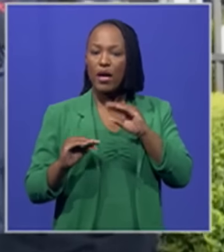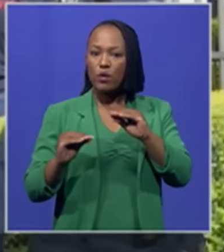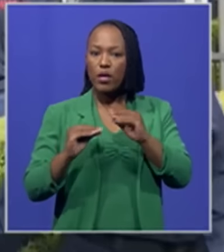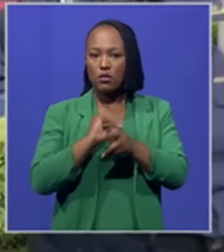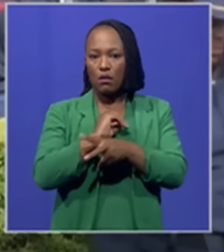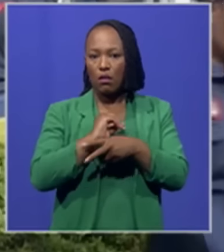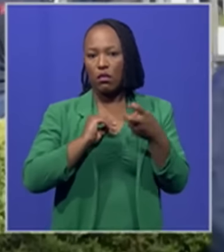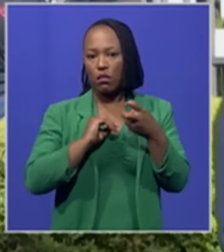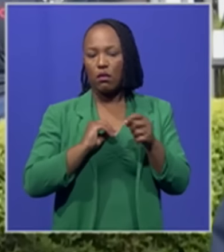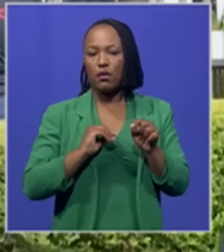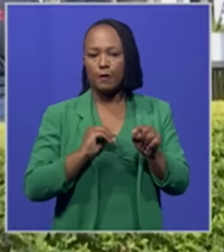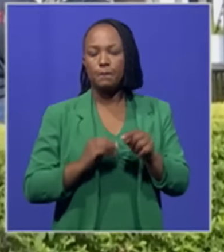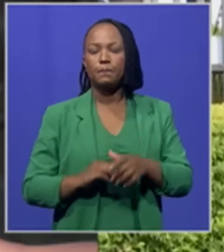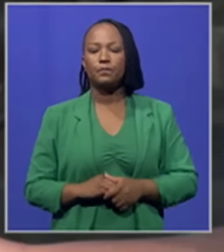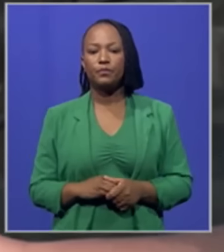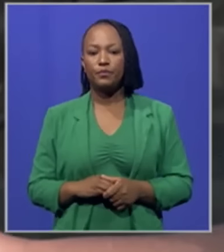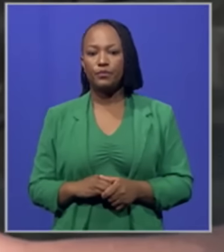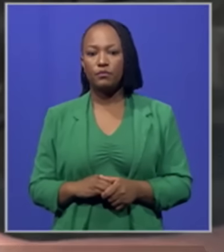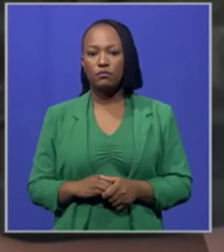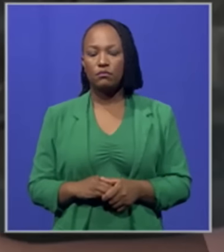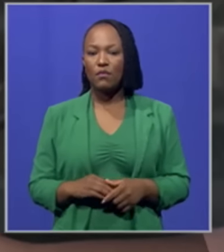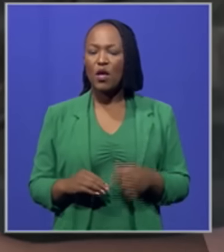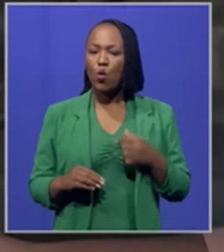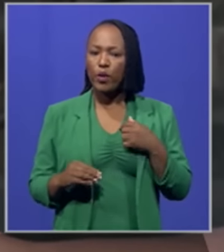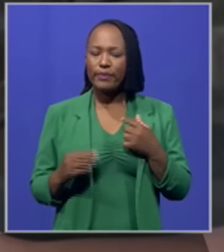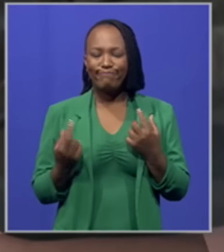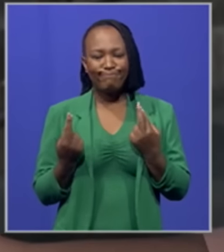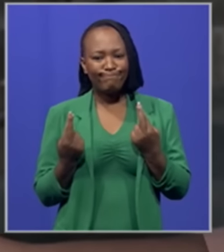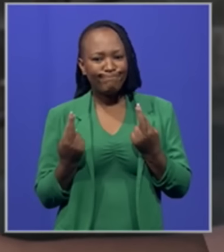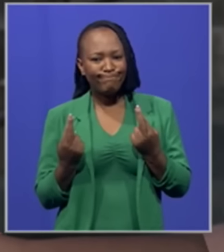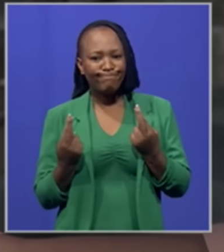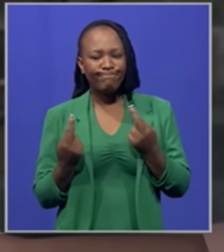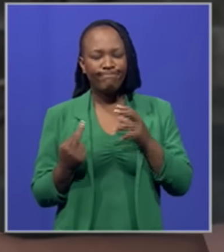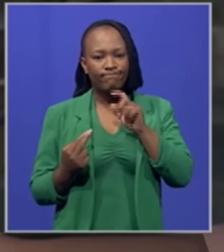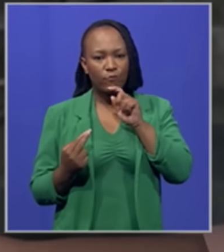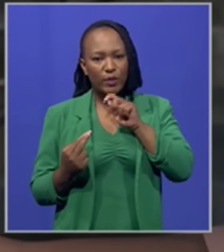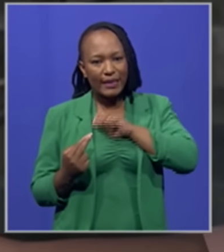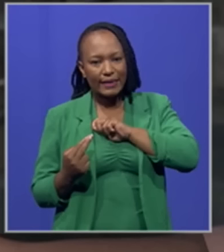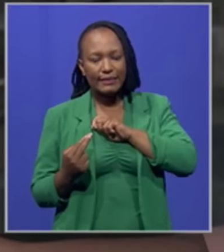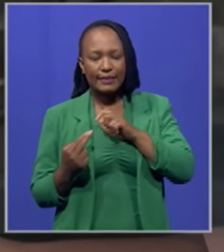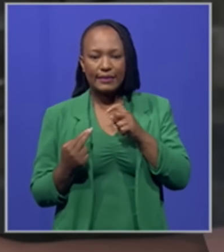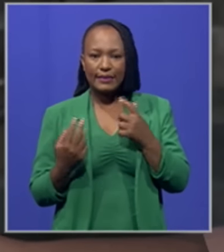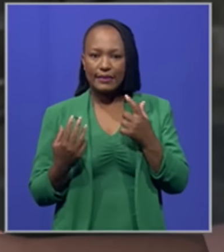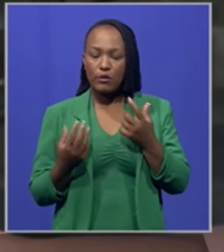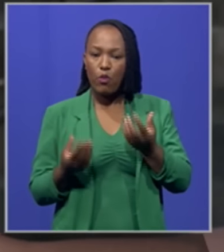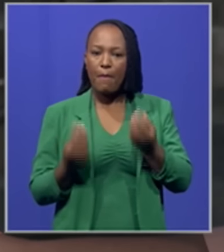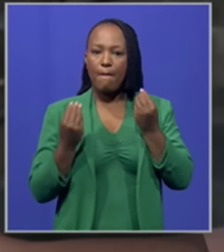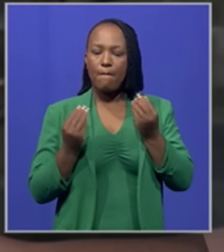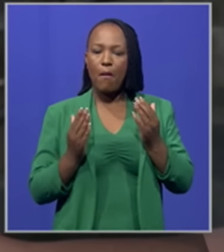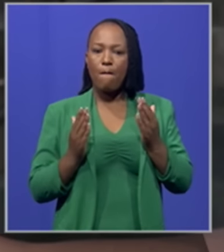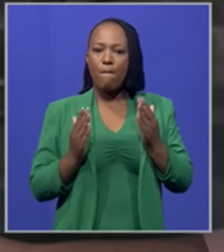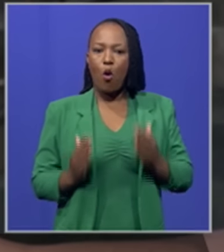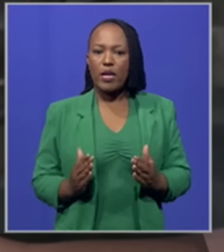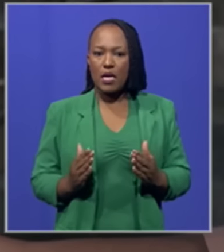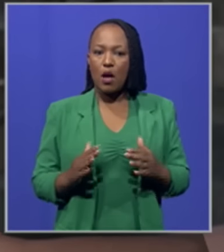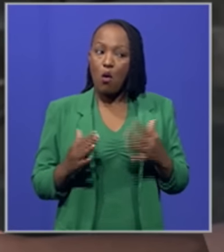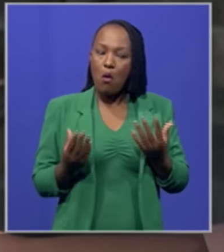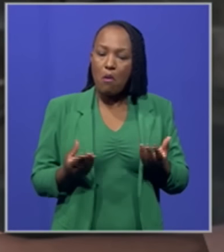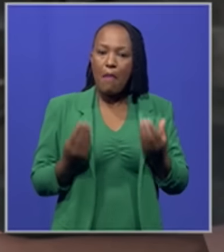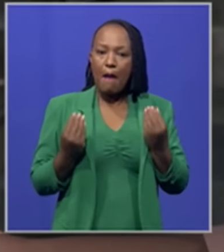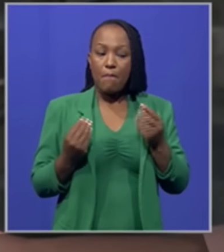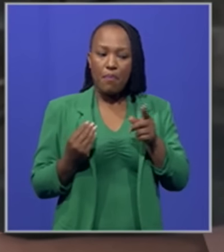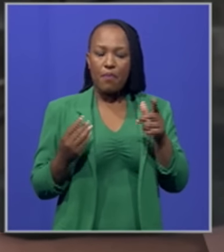thuto. We're still hoping, we're still trusting that there's a beacon of light and that we find those bodies, or we find them alive so